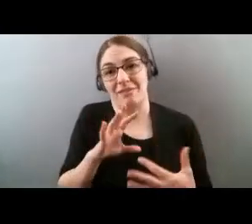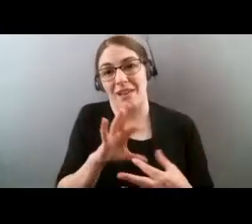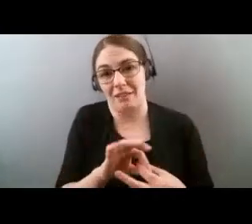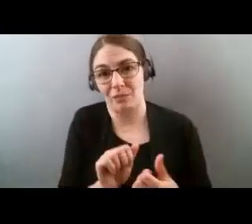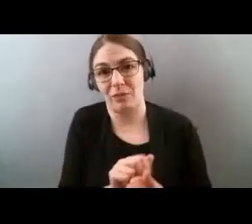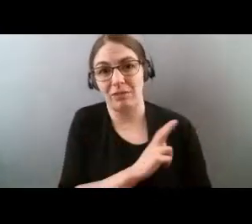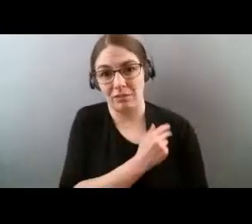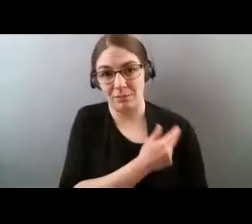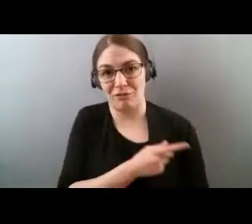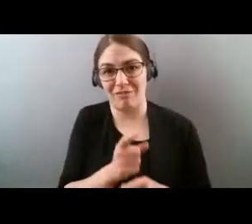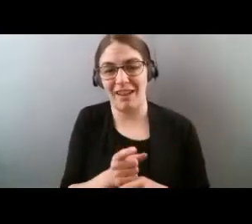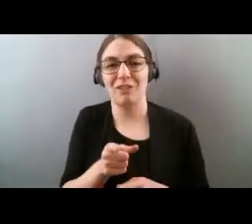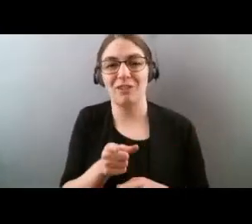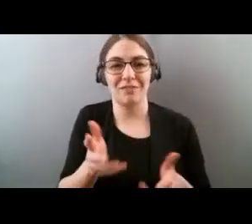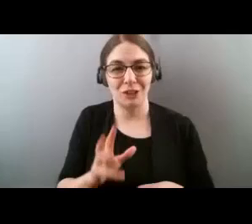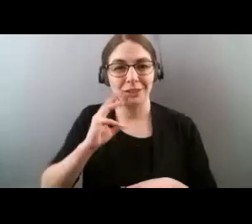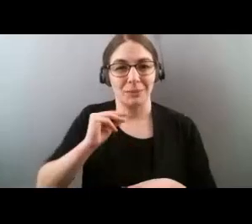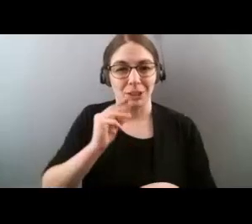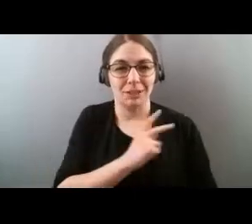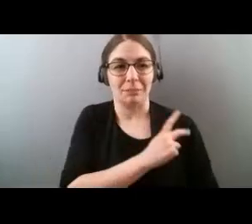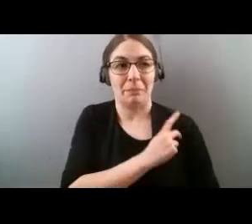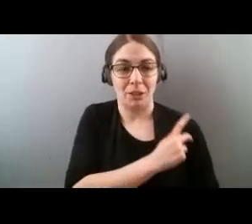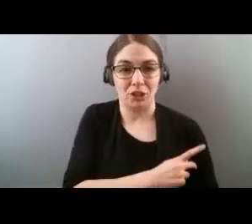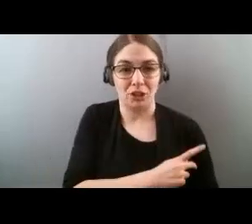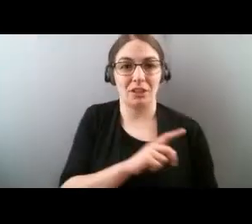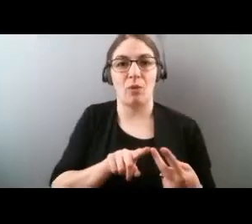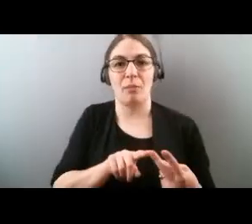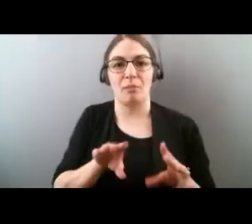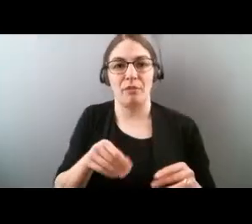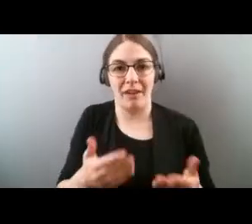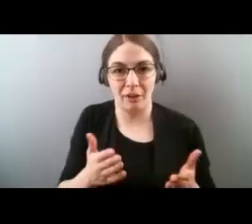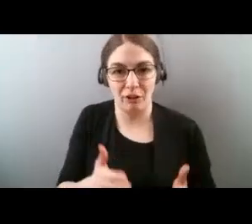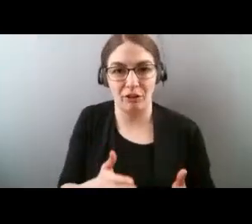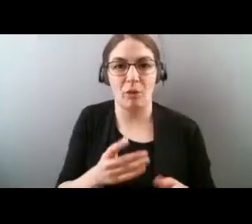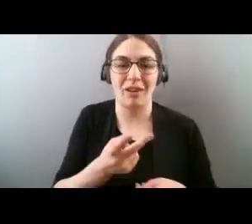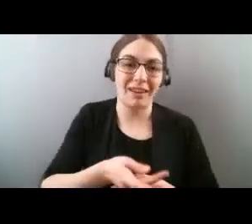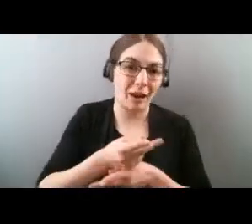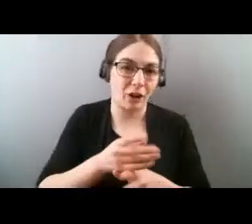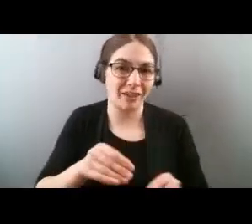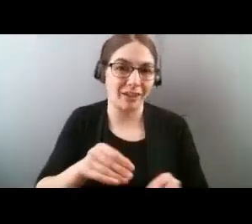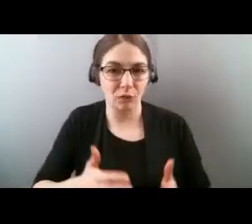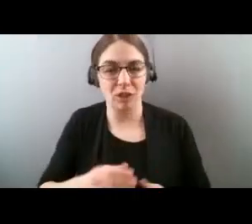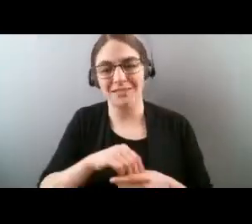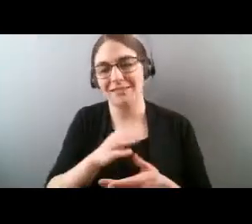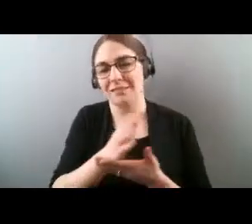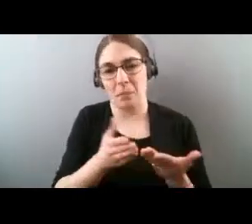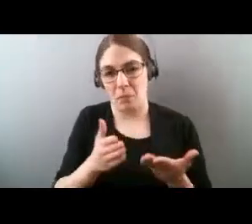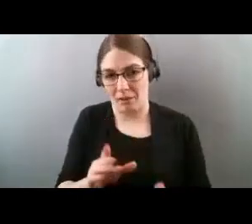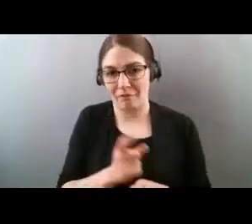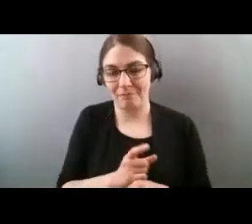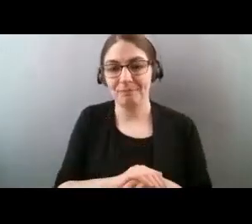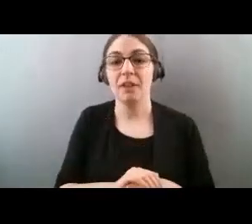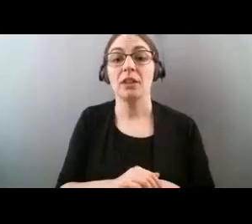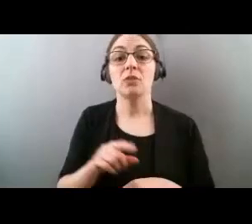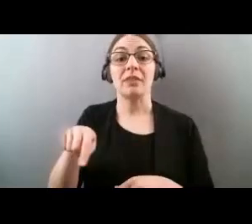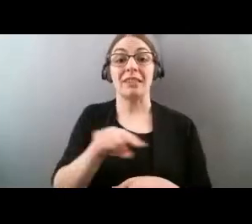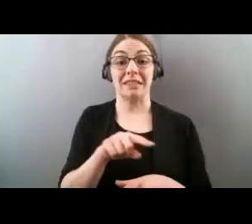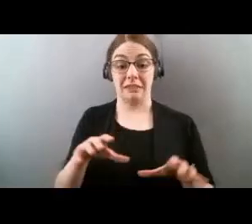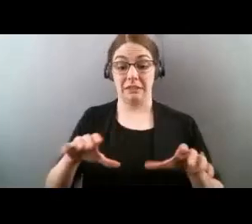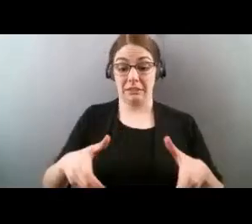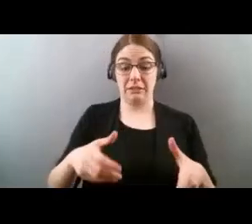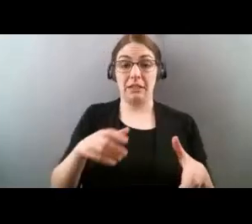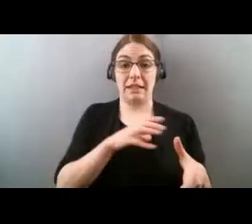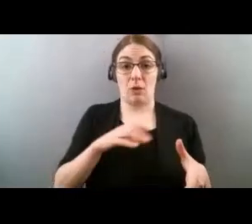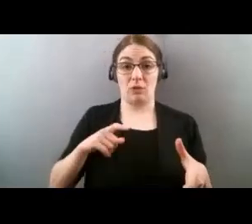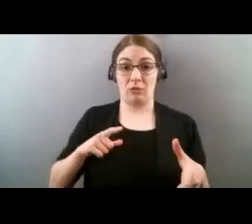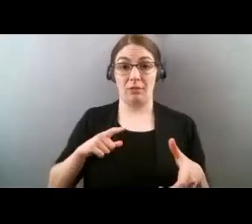have been a patient or a caregiver in some way. So these council members come together every